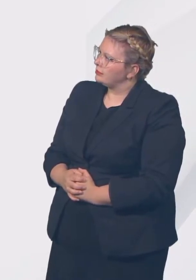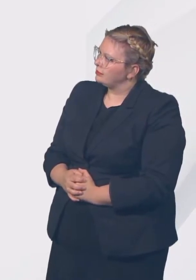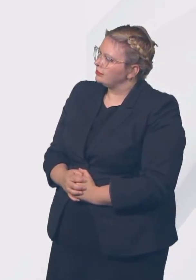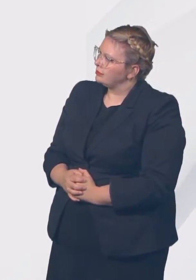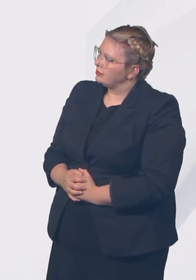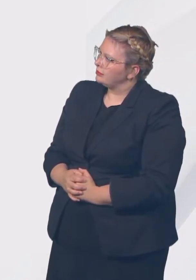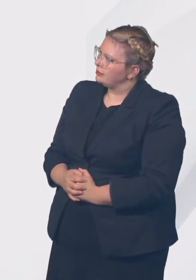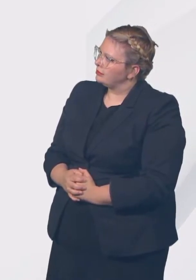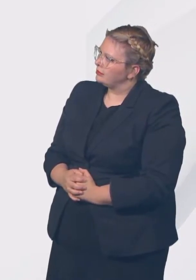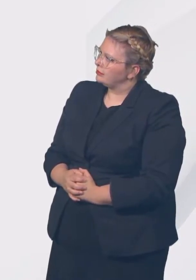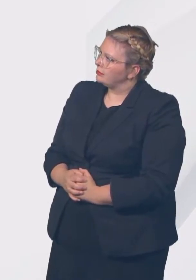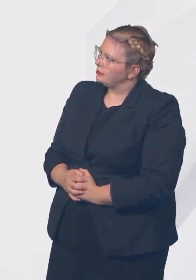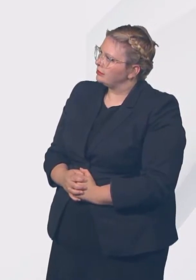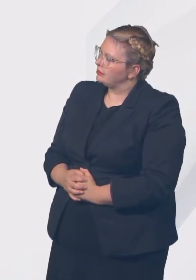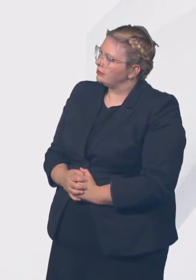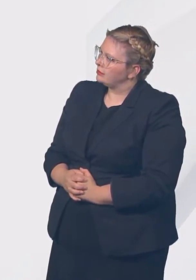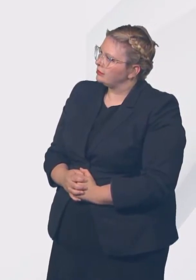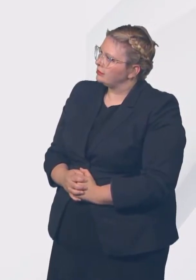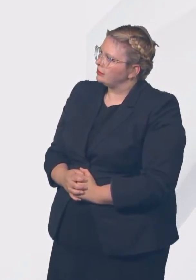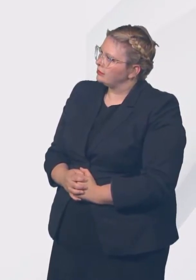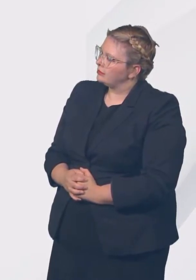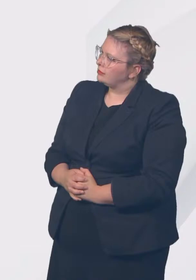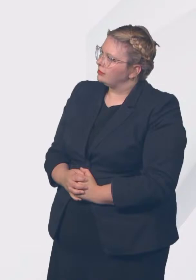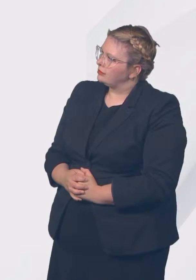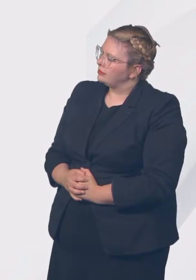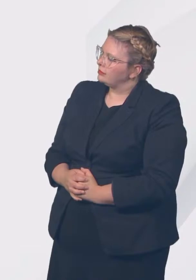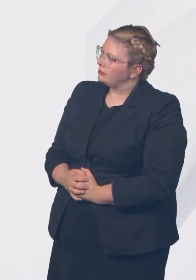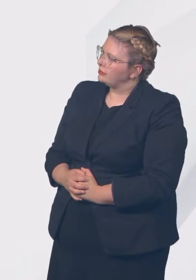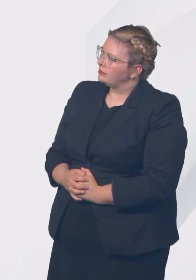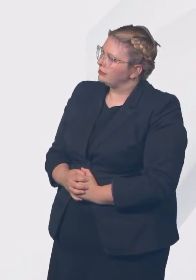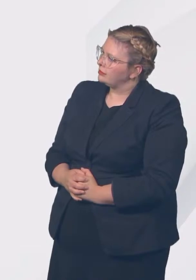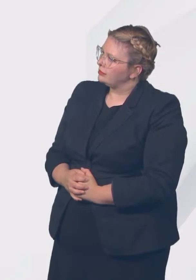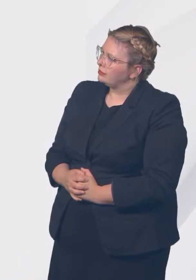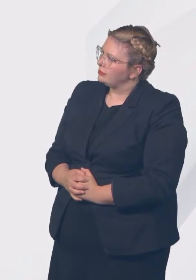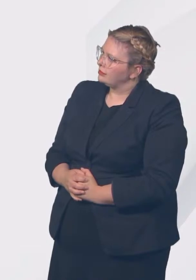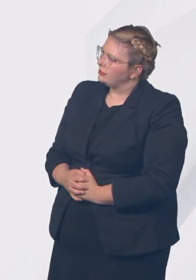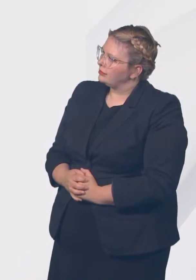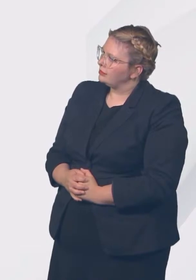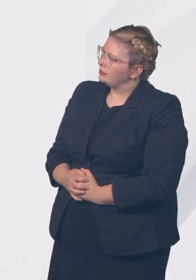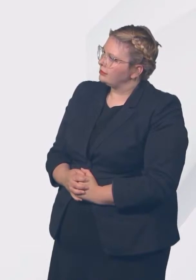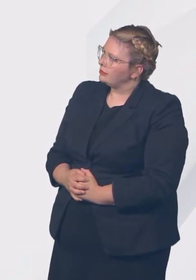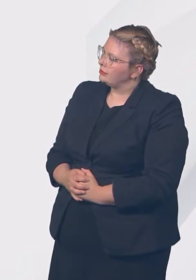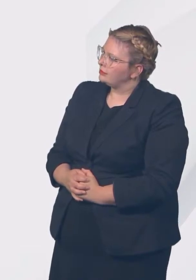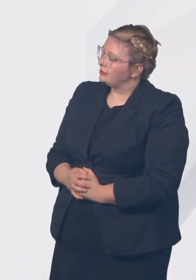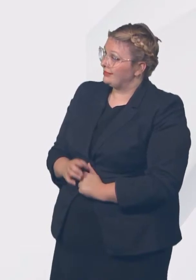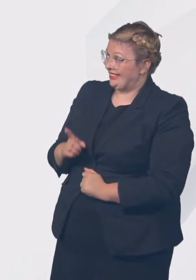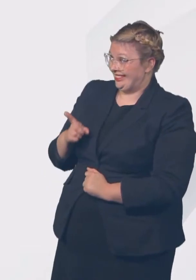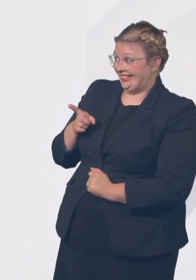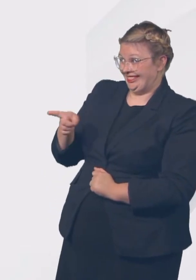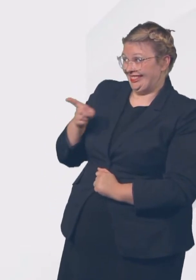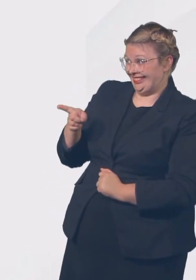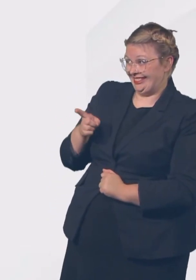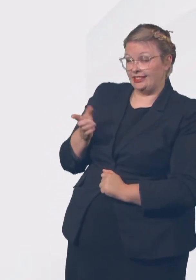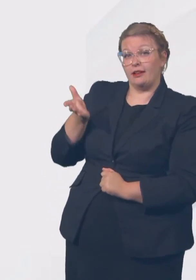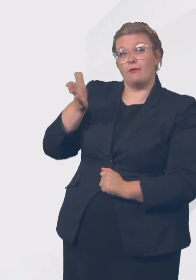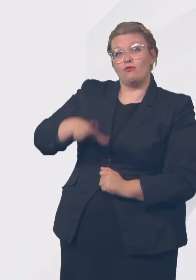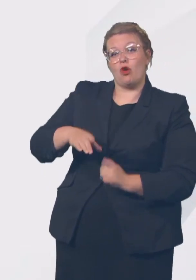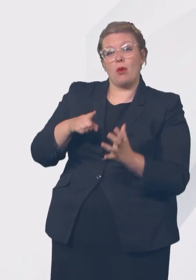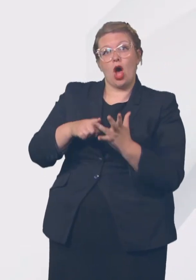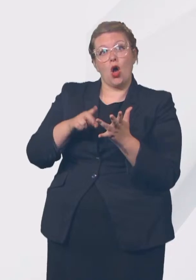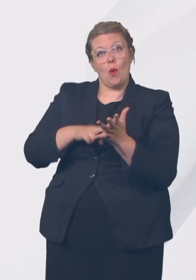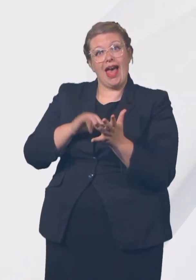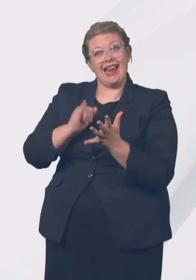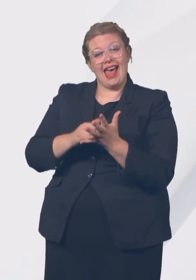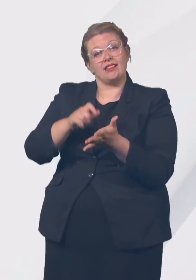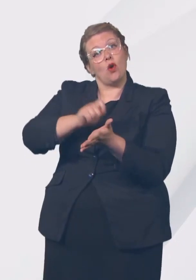where they visit over 20,000 people and they actually measure the antibodies in people's bloodstreams. The blue